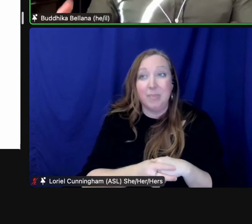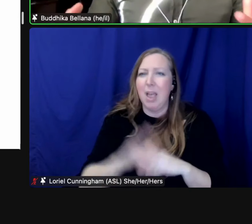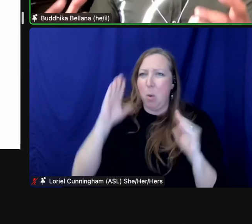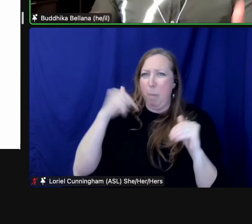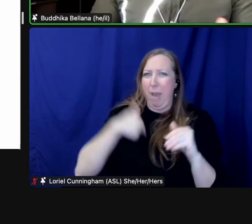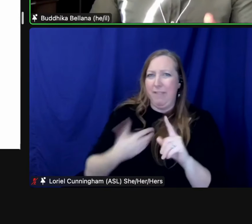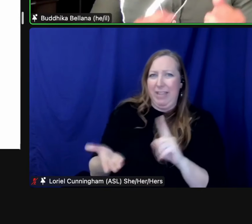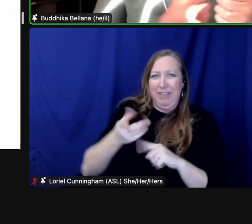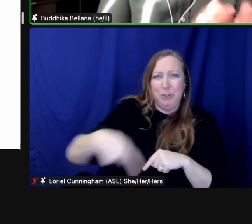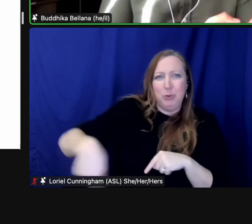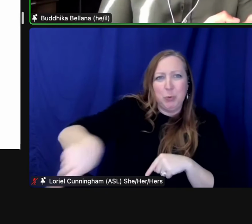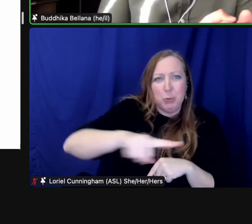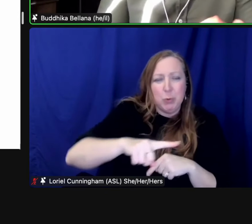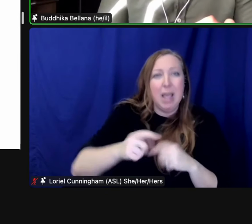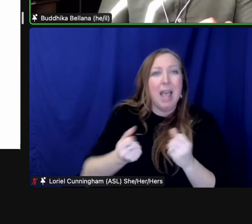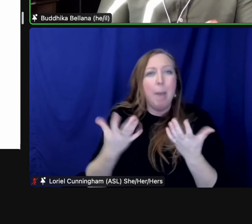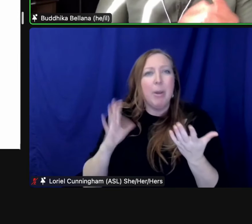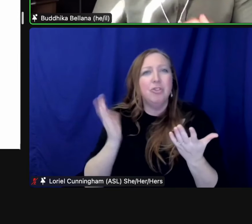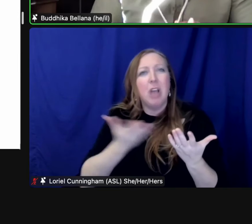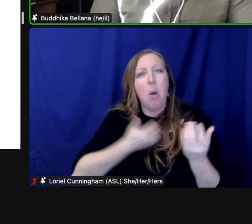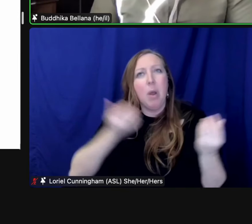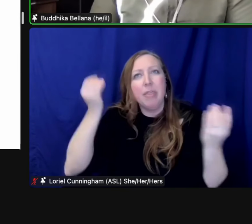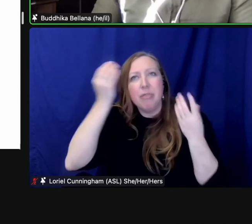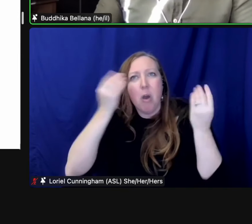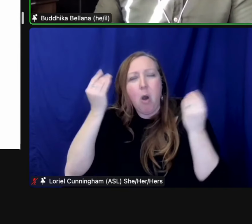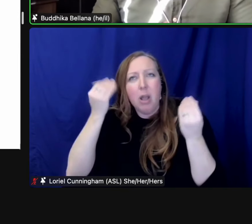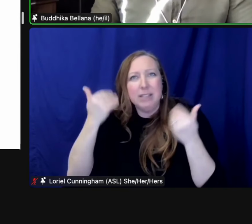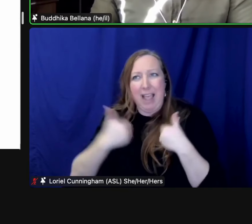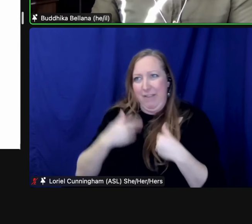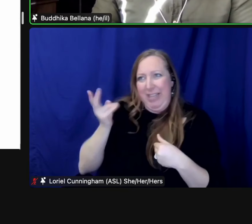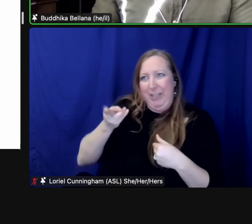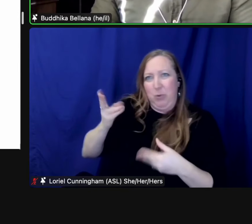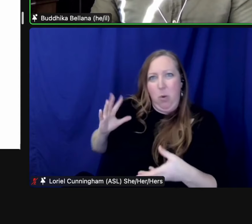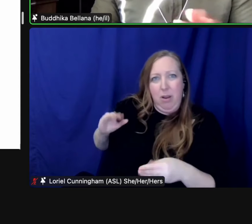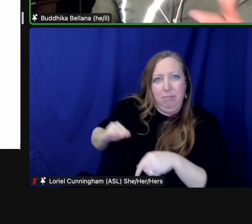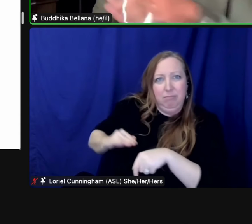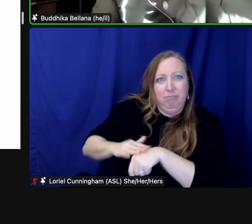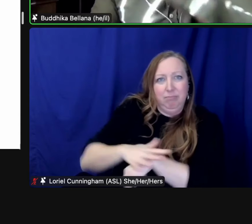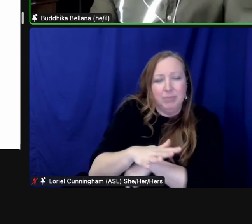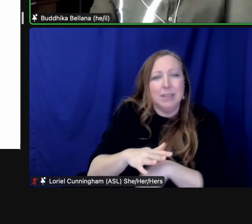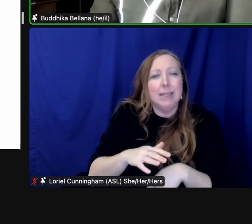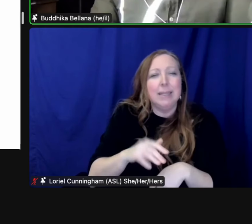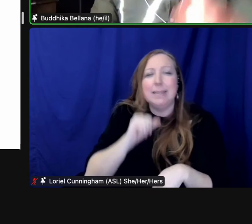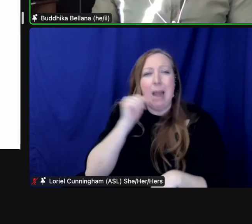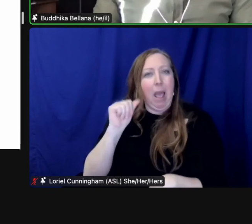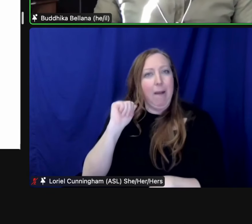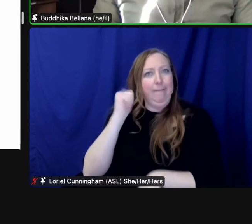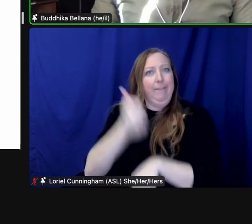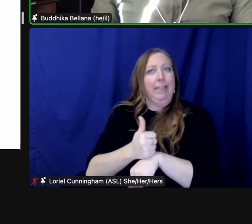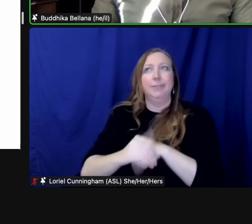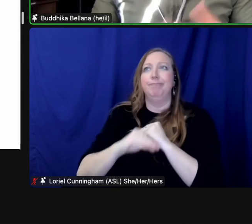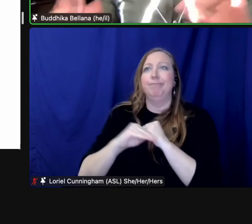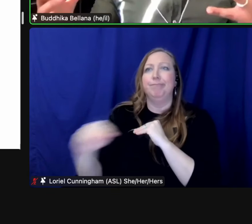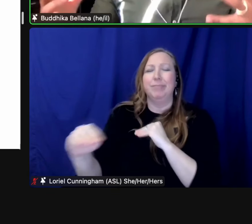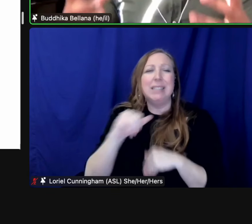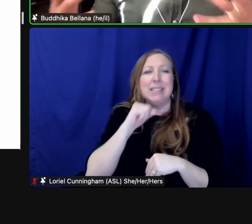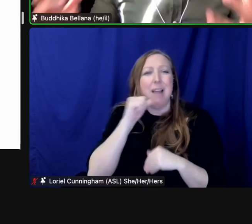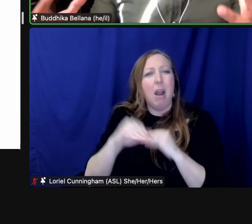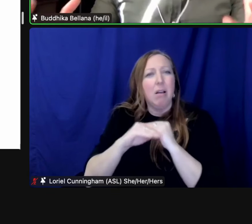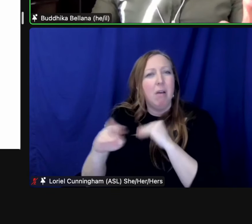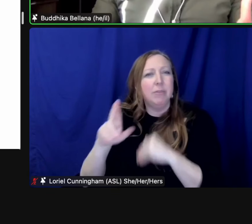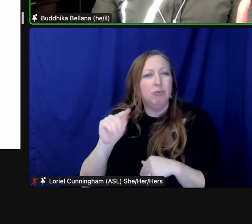thoughts and minds have this kind of history dependence doesn't seem to be a fixed parameter. It's not like a constant rate at all